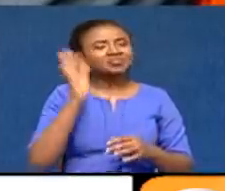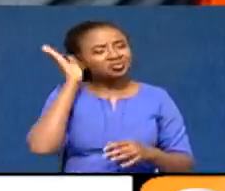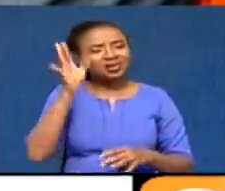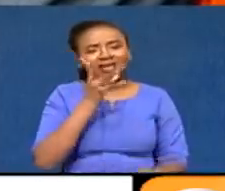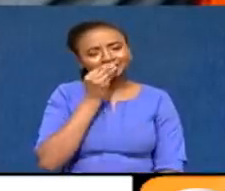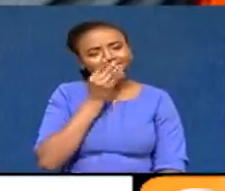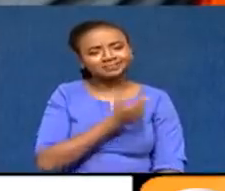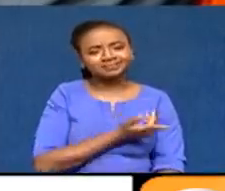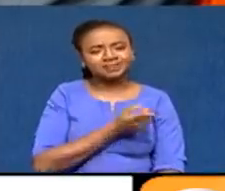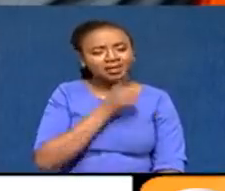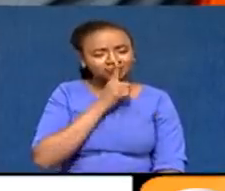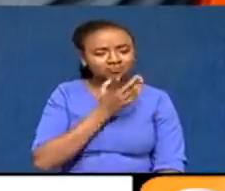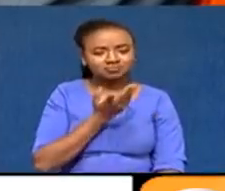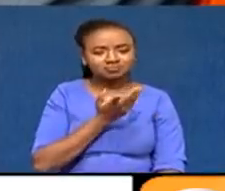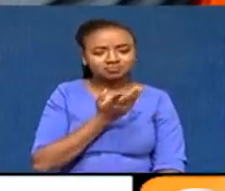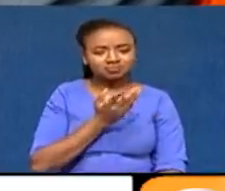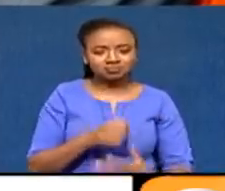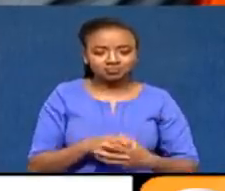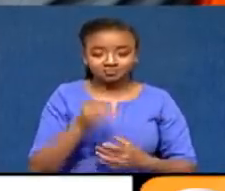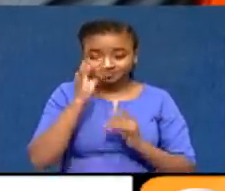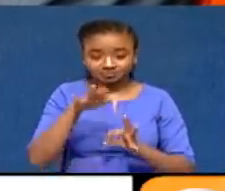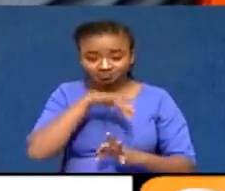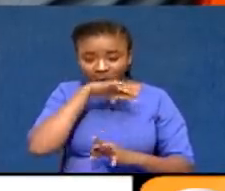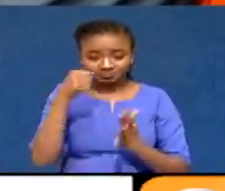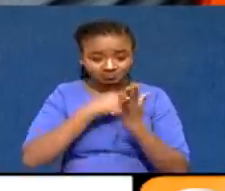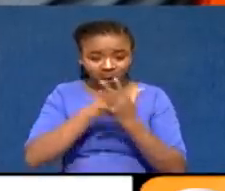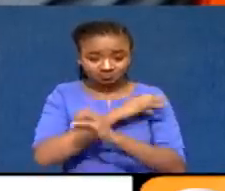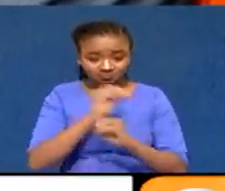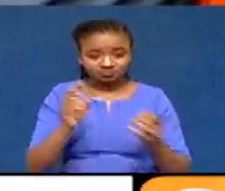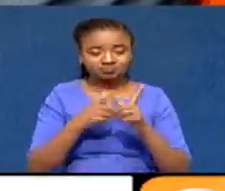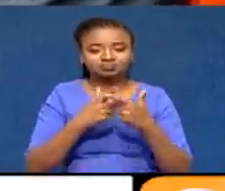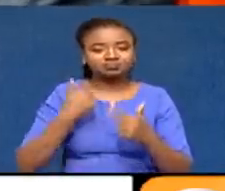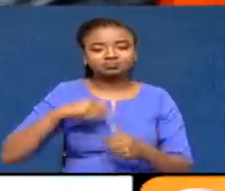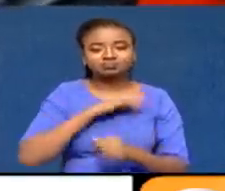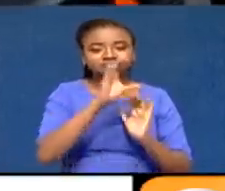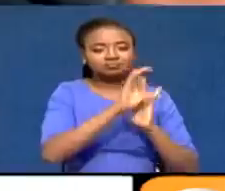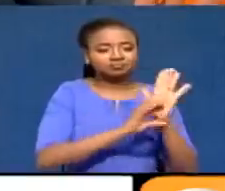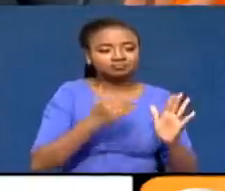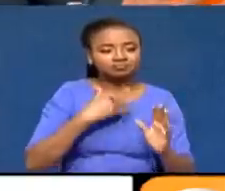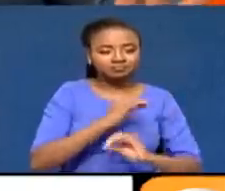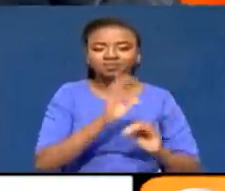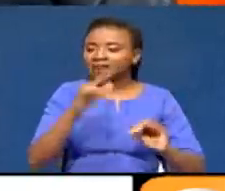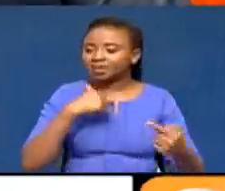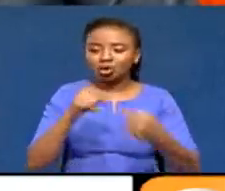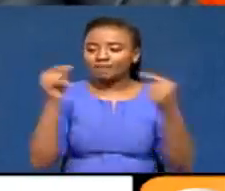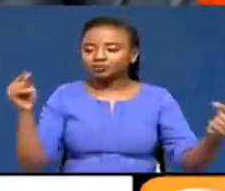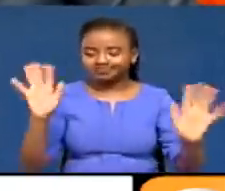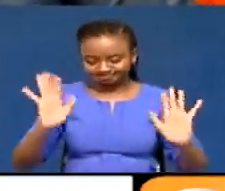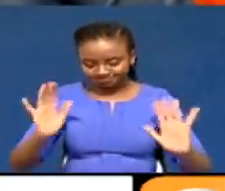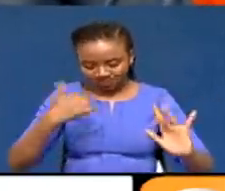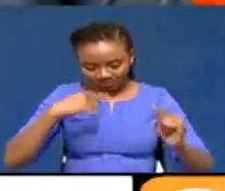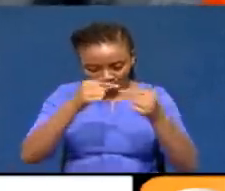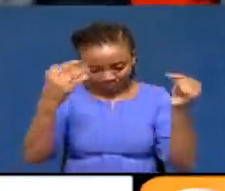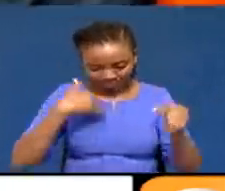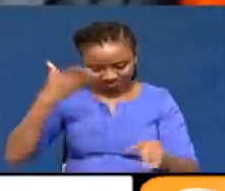allow me? Mm-hmm. If it were not for Raila, we would not have this constitution. No, Kenyans know. That I protest. I will tell you. I was in the house.